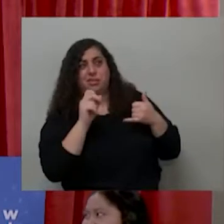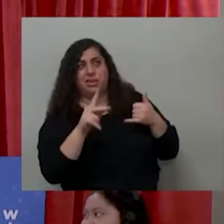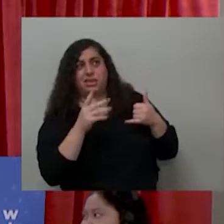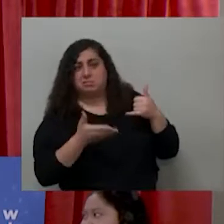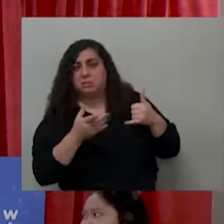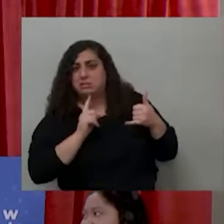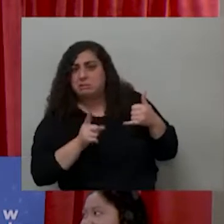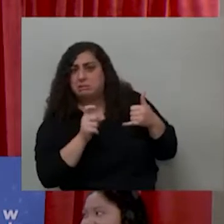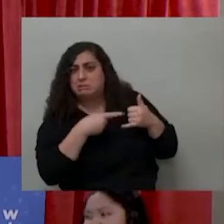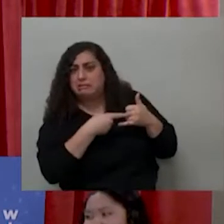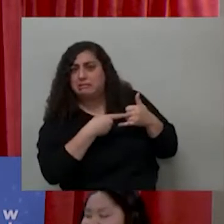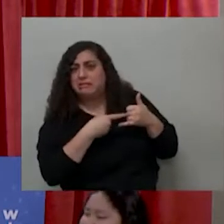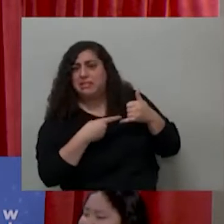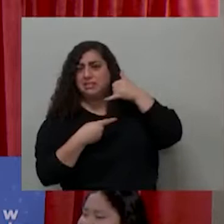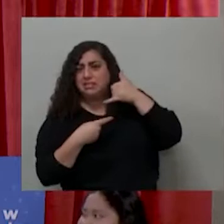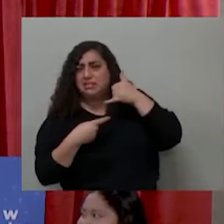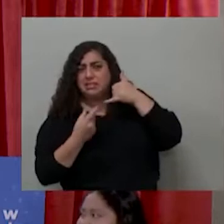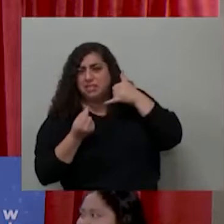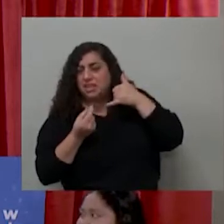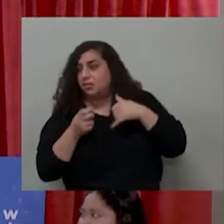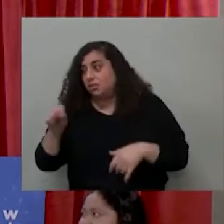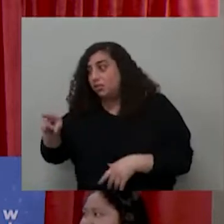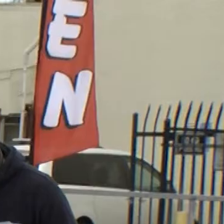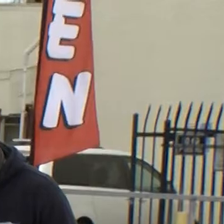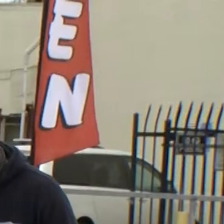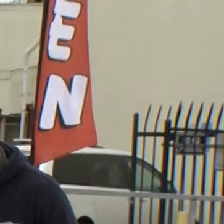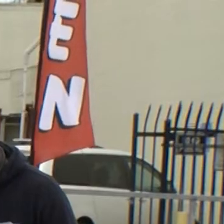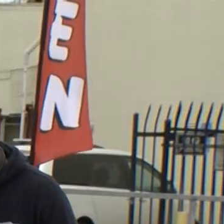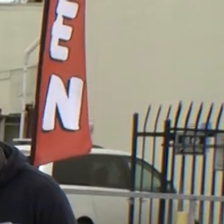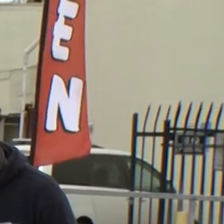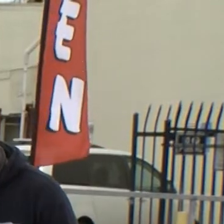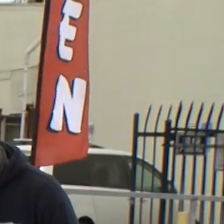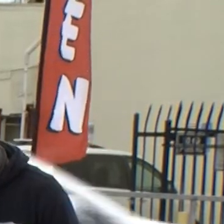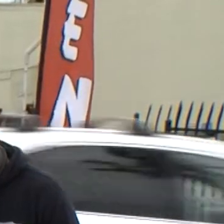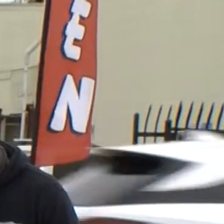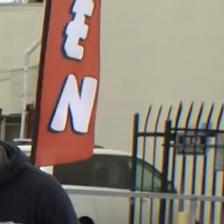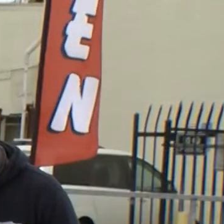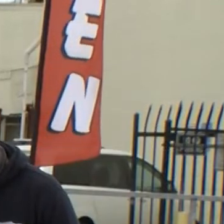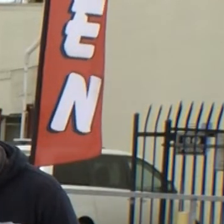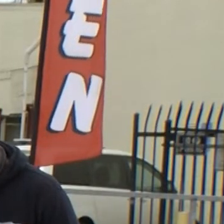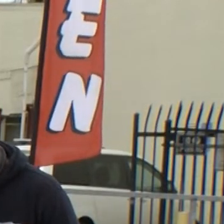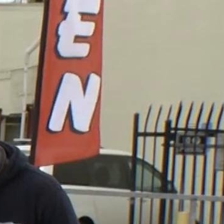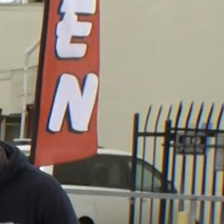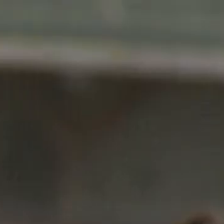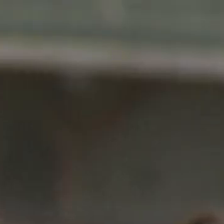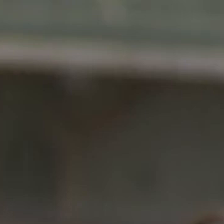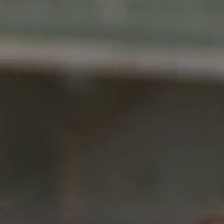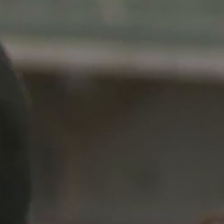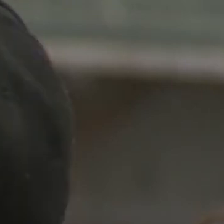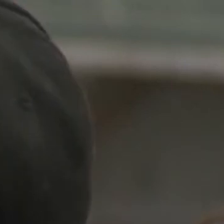Newsom says California is ready to reopen and he's issuing new executive orders that next week will end restrictions meant to slow the virus's spread.